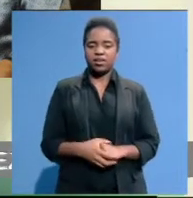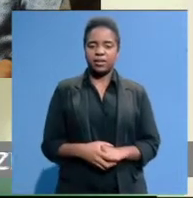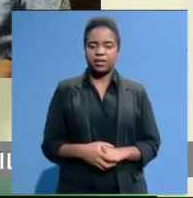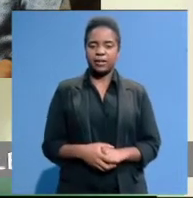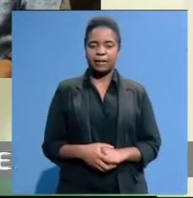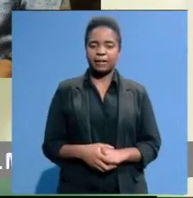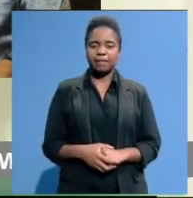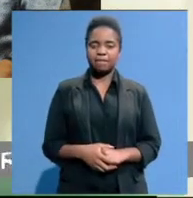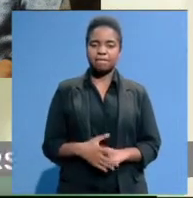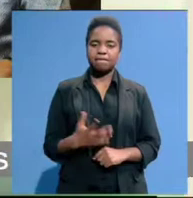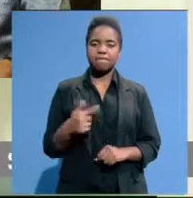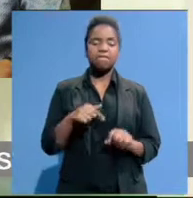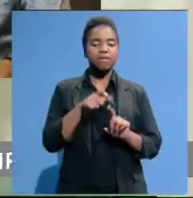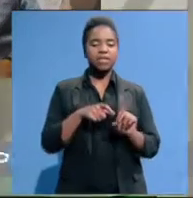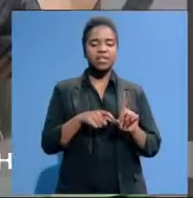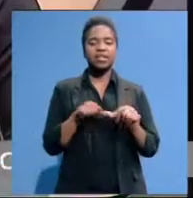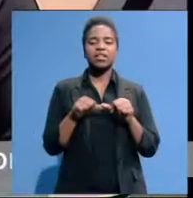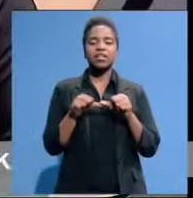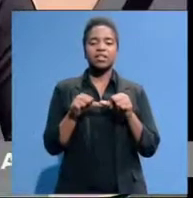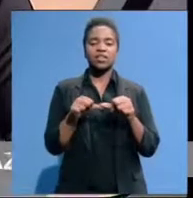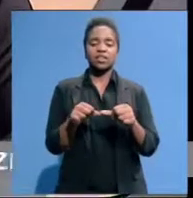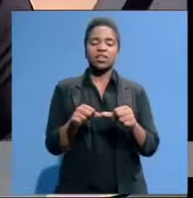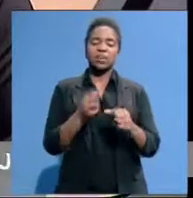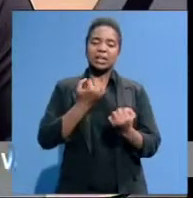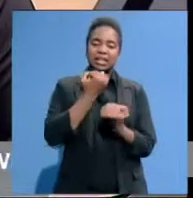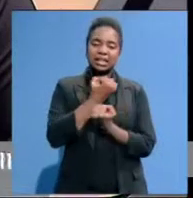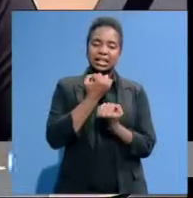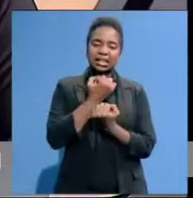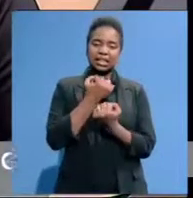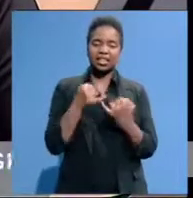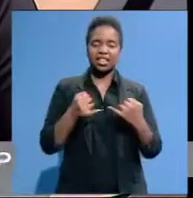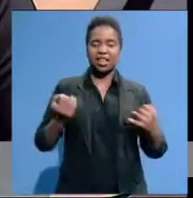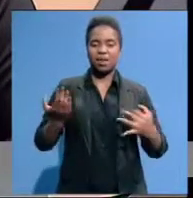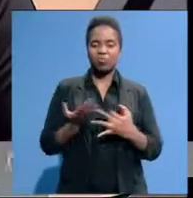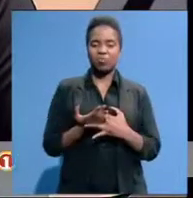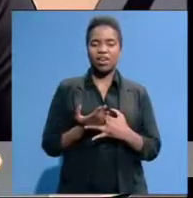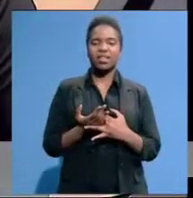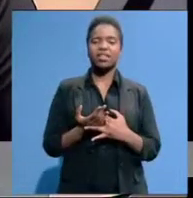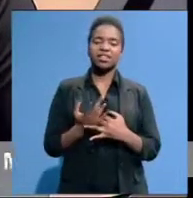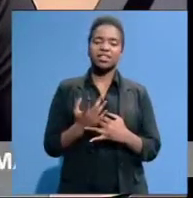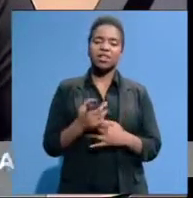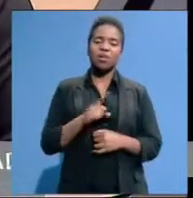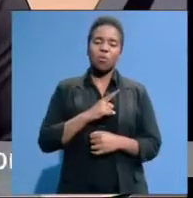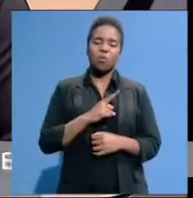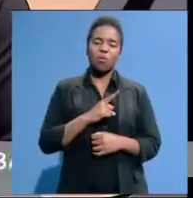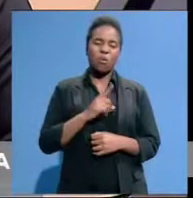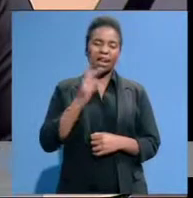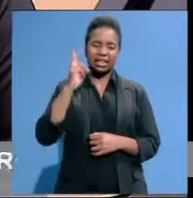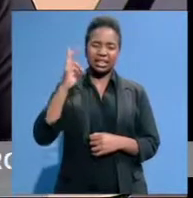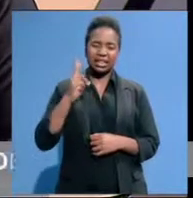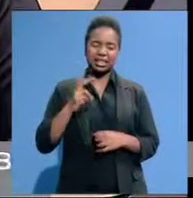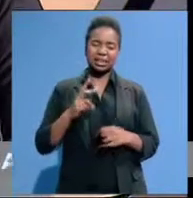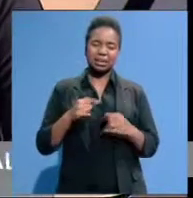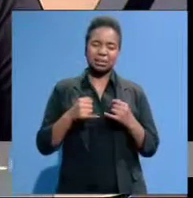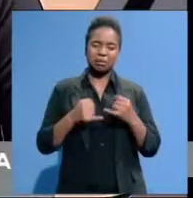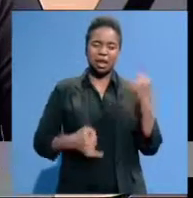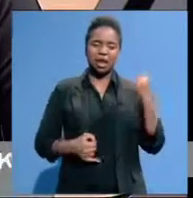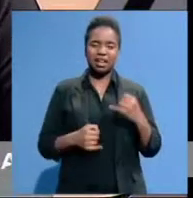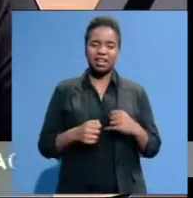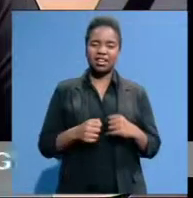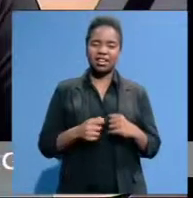were shocked. And I was like, wow. And together with this guy that I was with, from the stage, Jeff